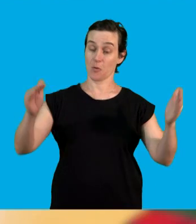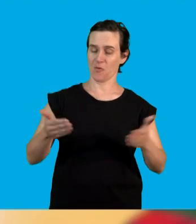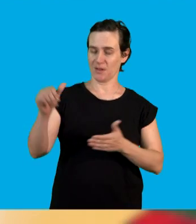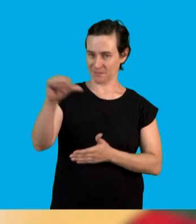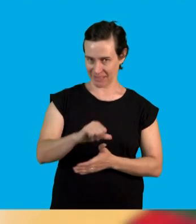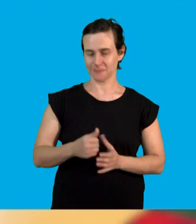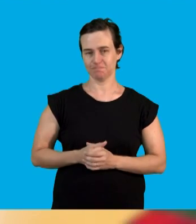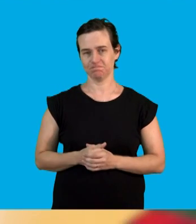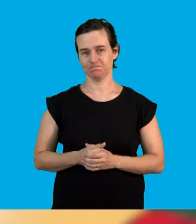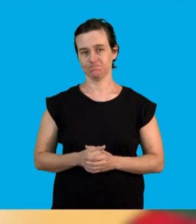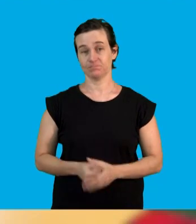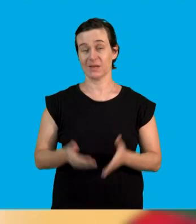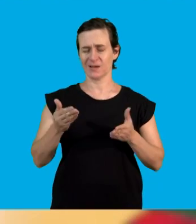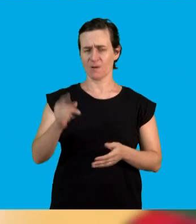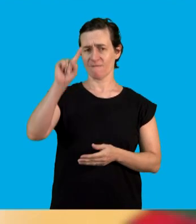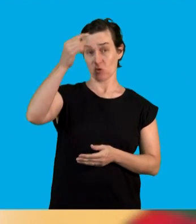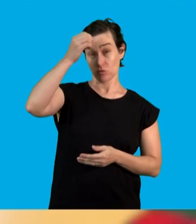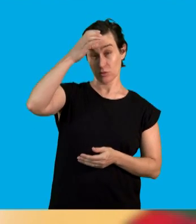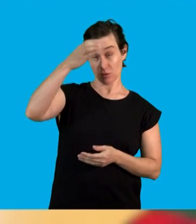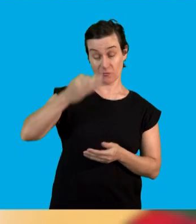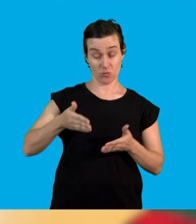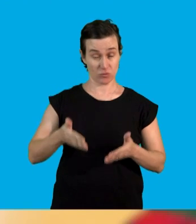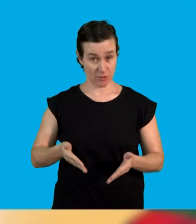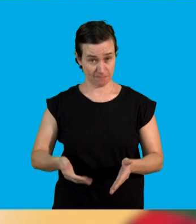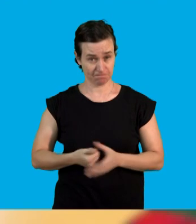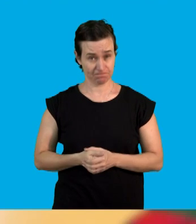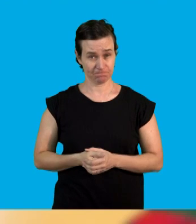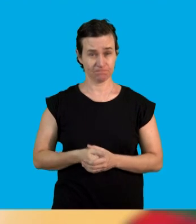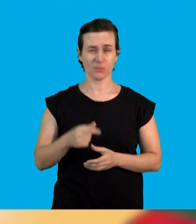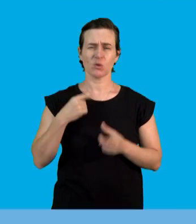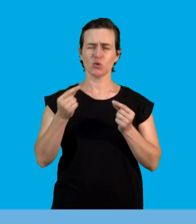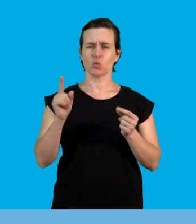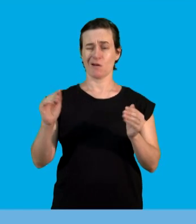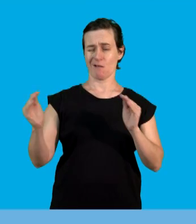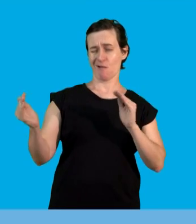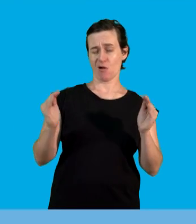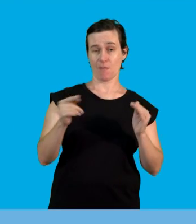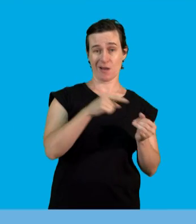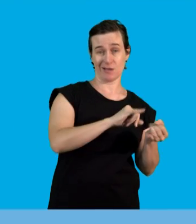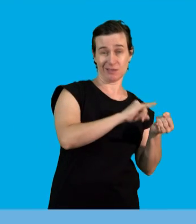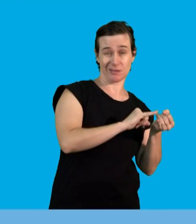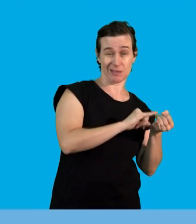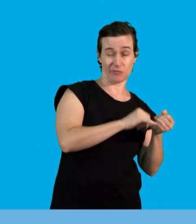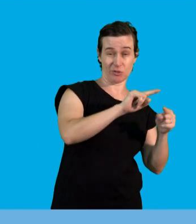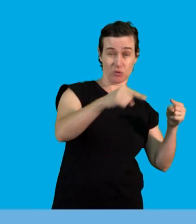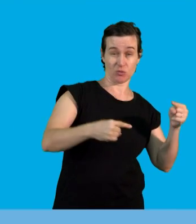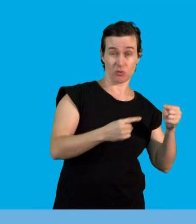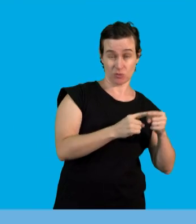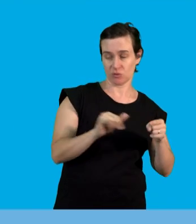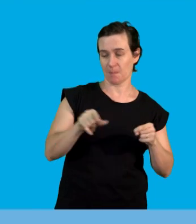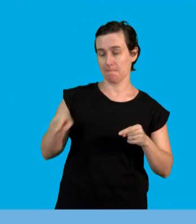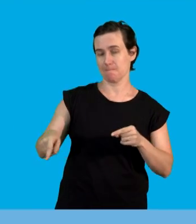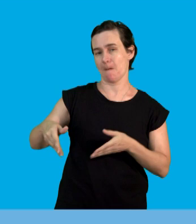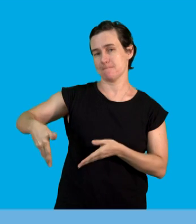Welcome back, learners. So now jumping to our first concept of the lesson, whereby we're going to be comparing the series circuit and also the